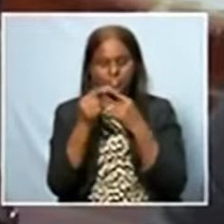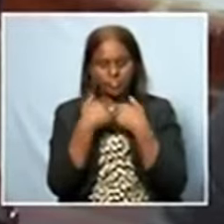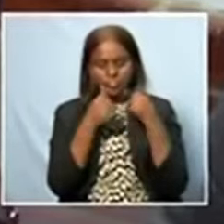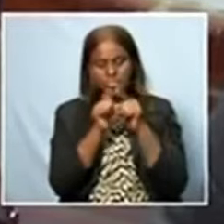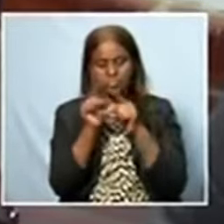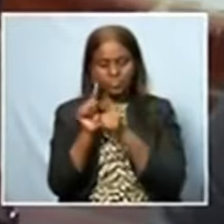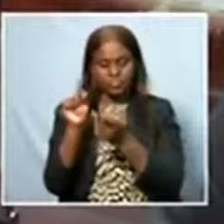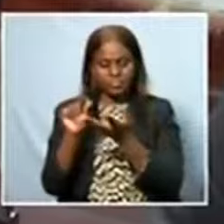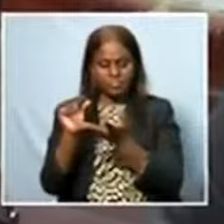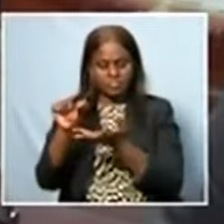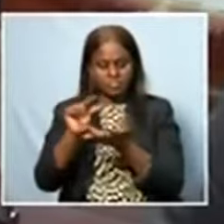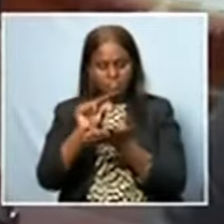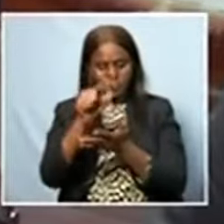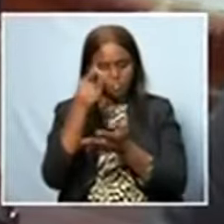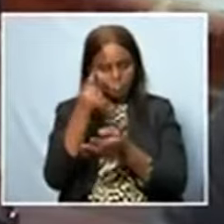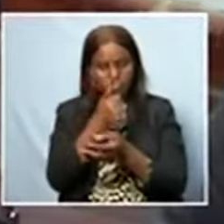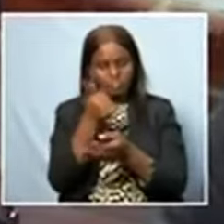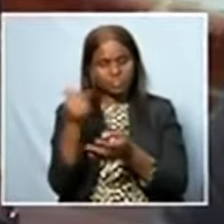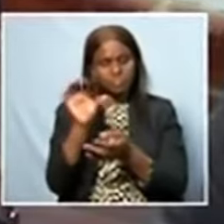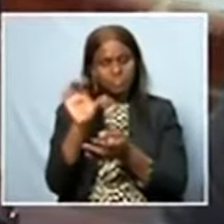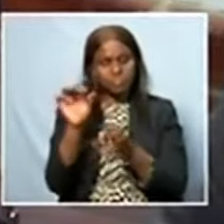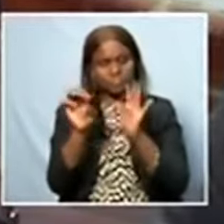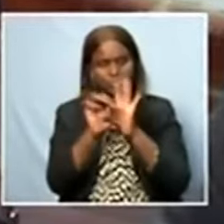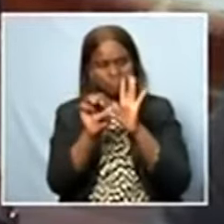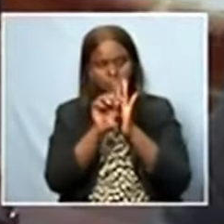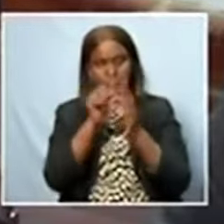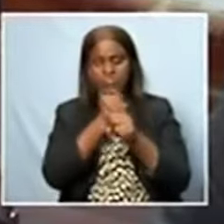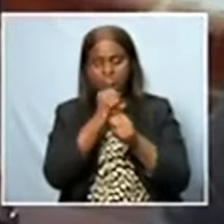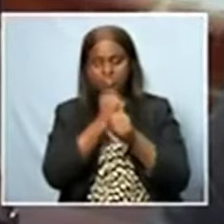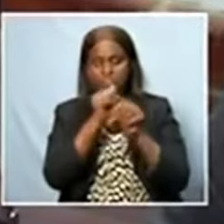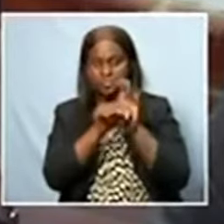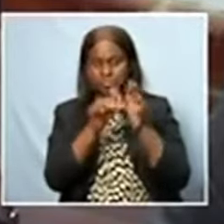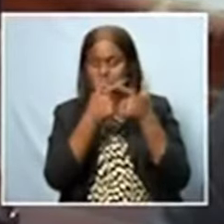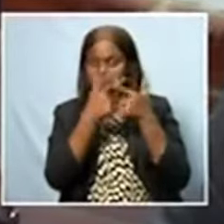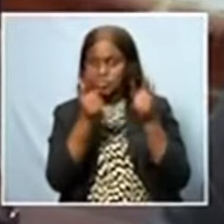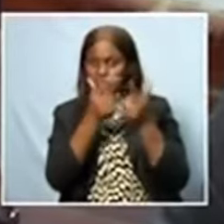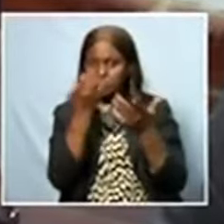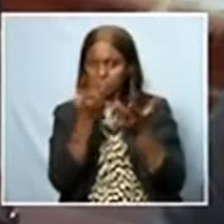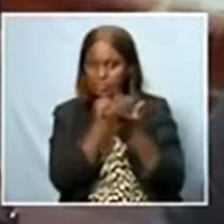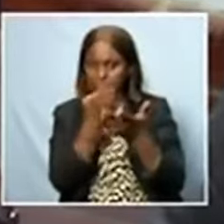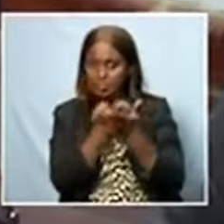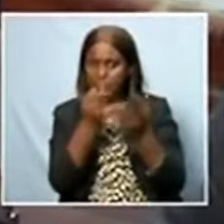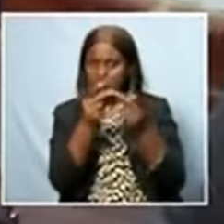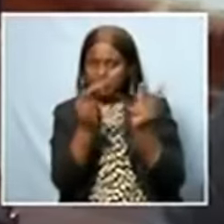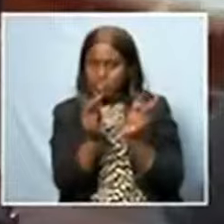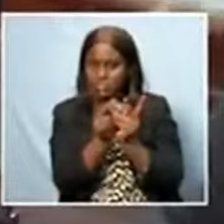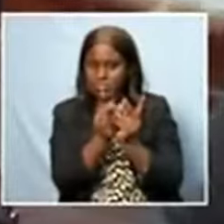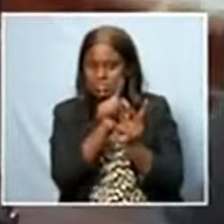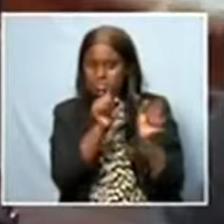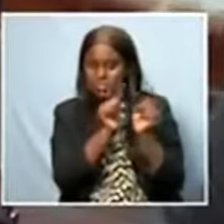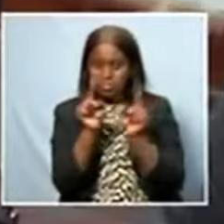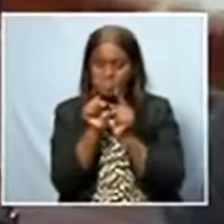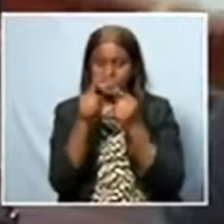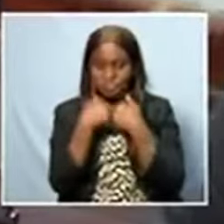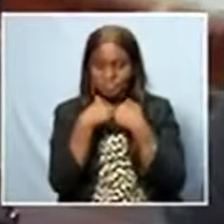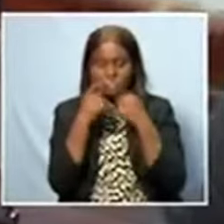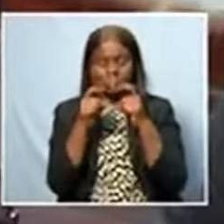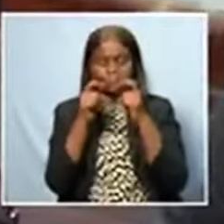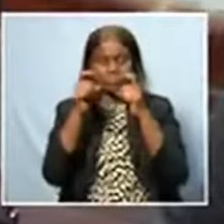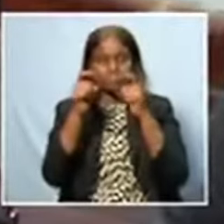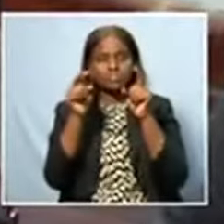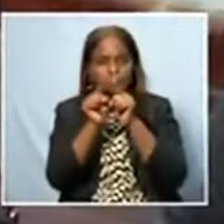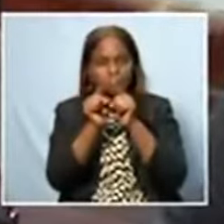incentive structure for other sectors like those operating in the multi-facility economic zones. They also are graduated and